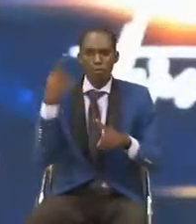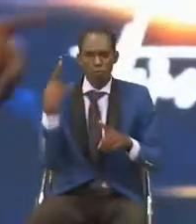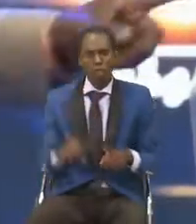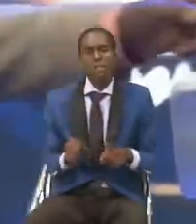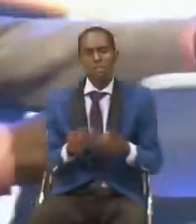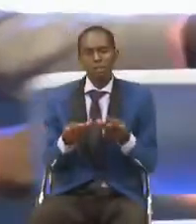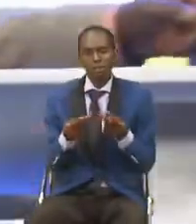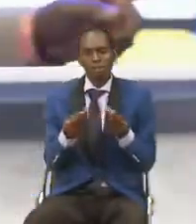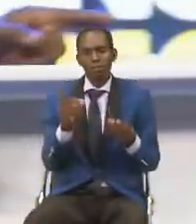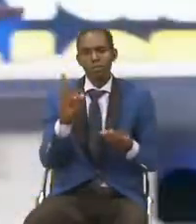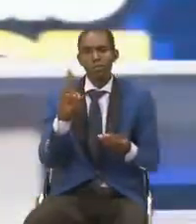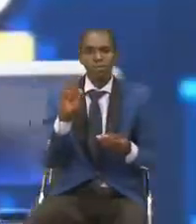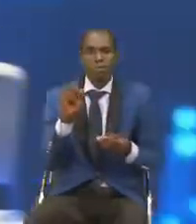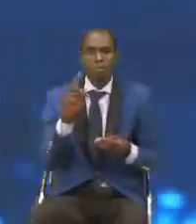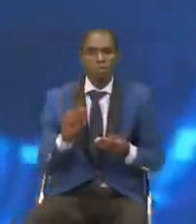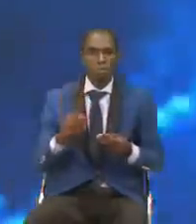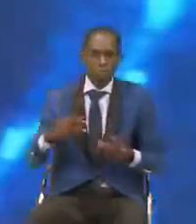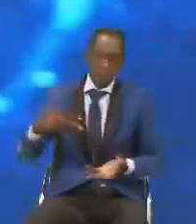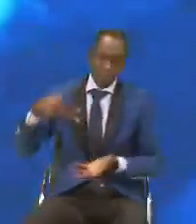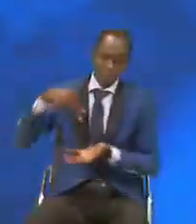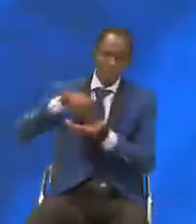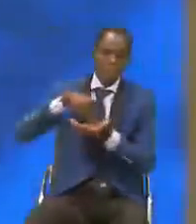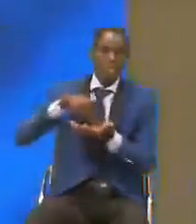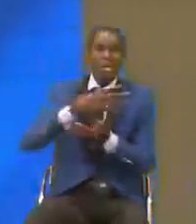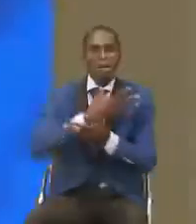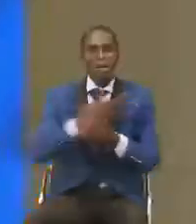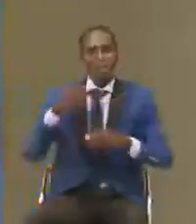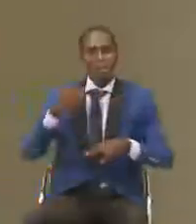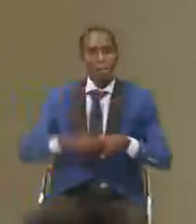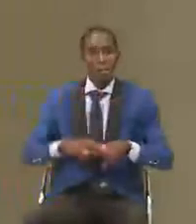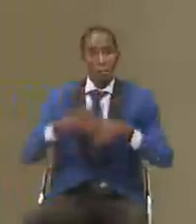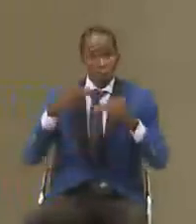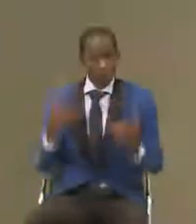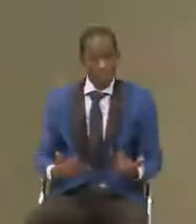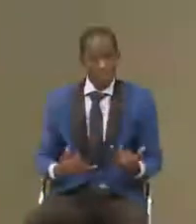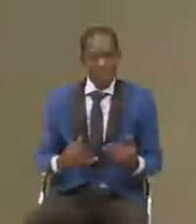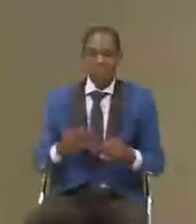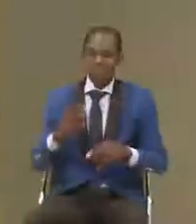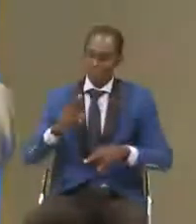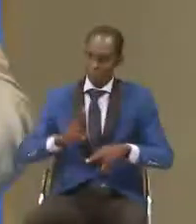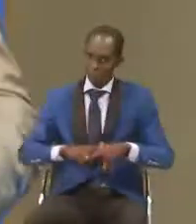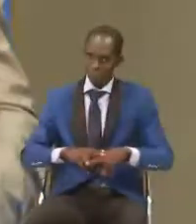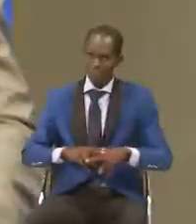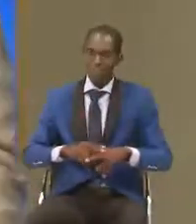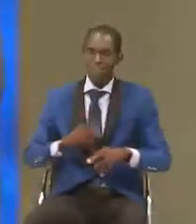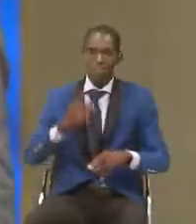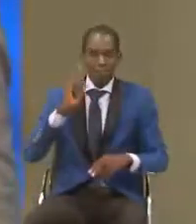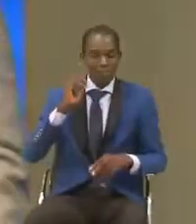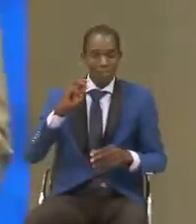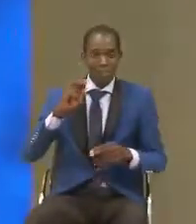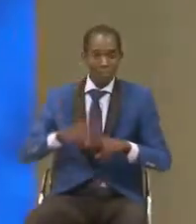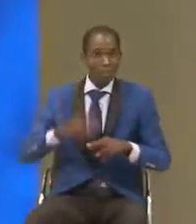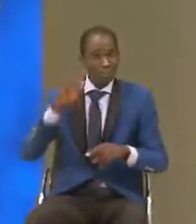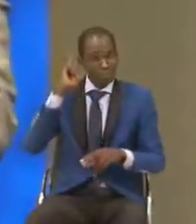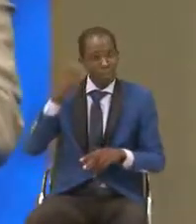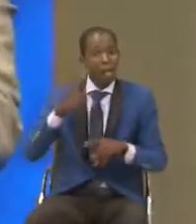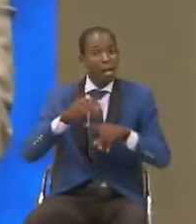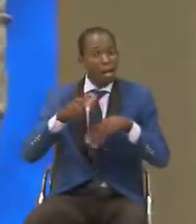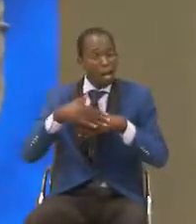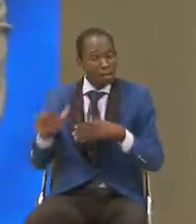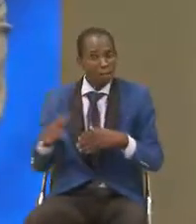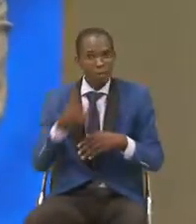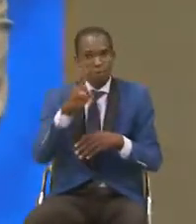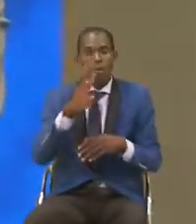awake, shake thyself from the dust, arise and sit down. Now, you'll sit